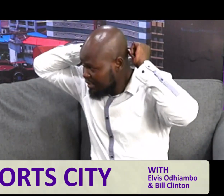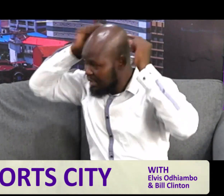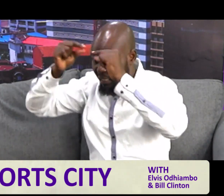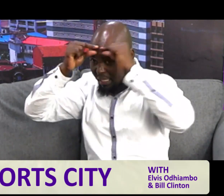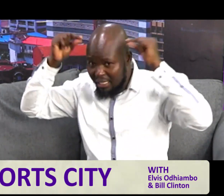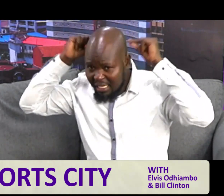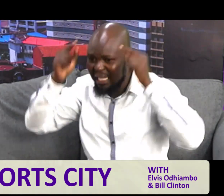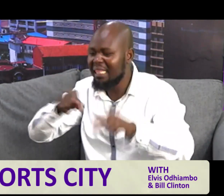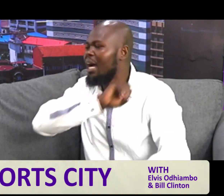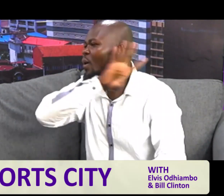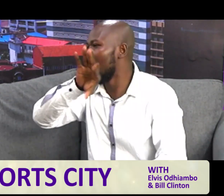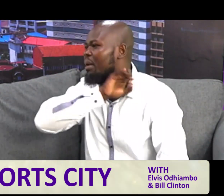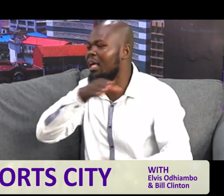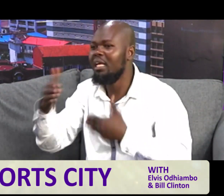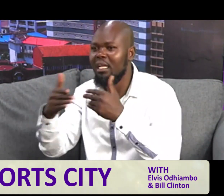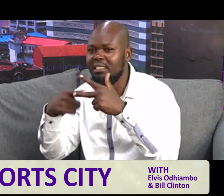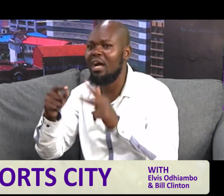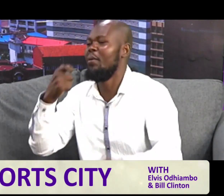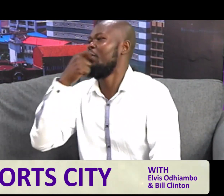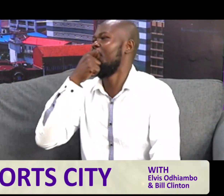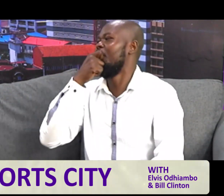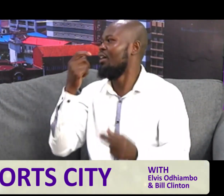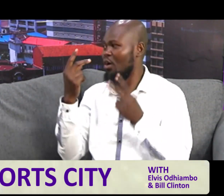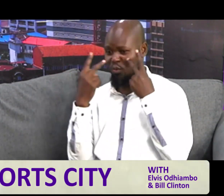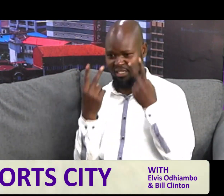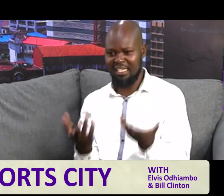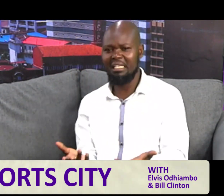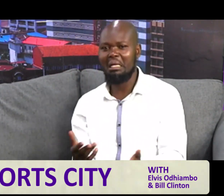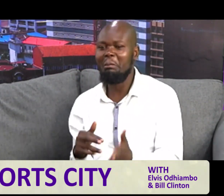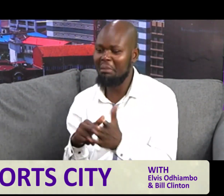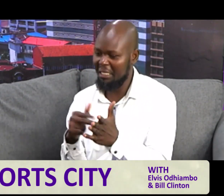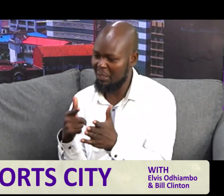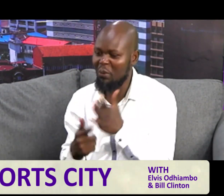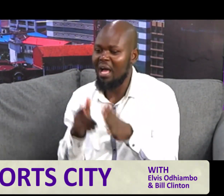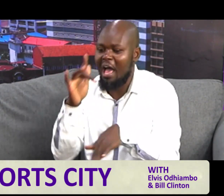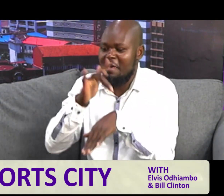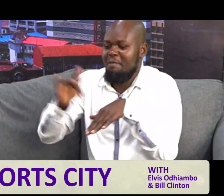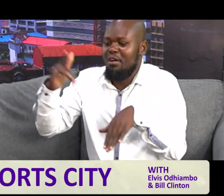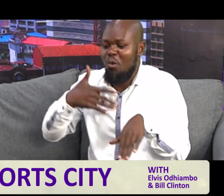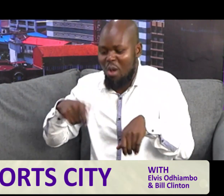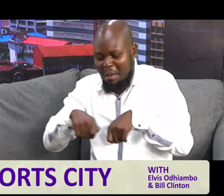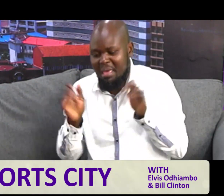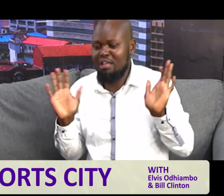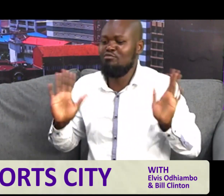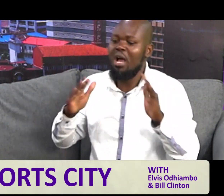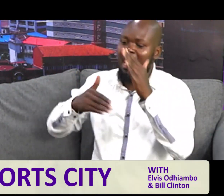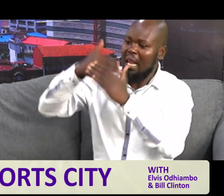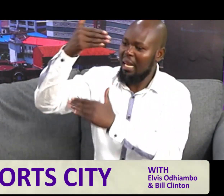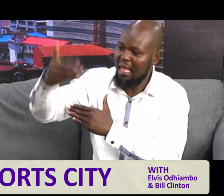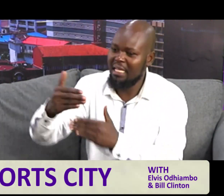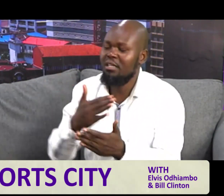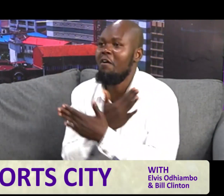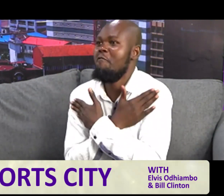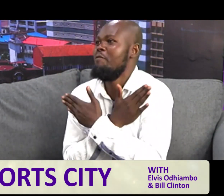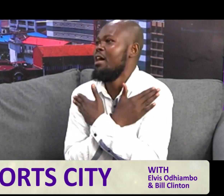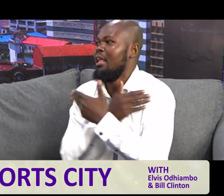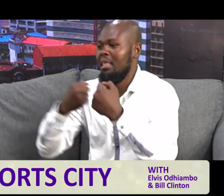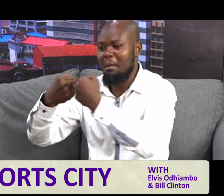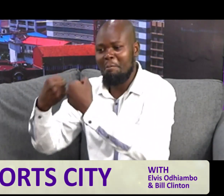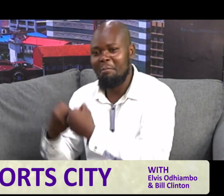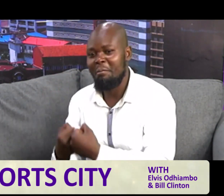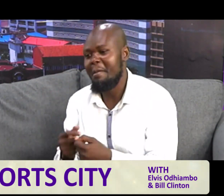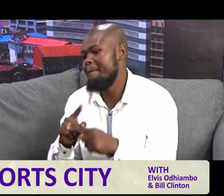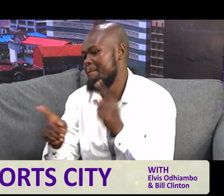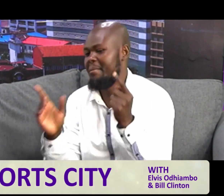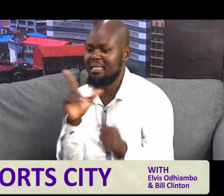but he kept on falling. Right. And we had someone by that sign name who kept on encouraging